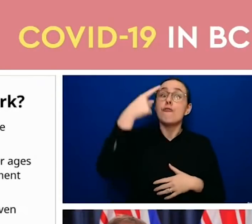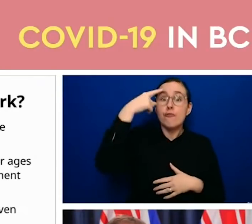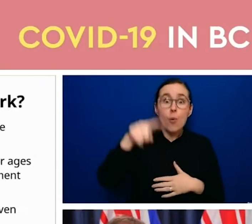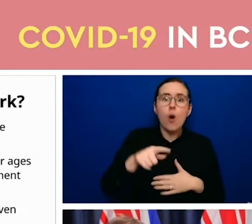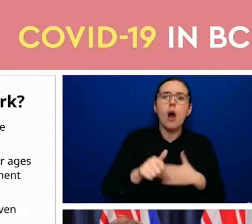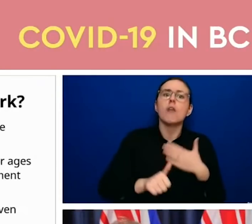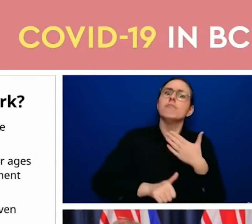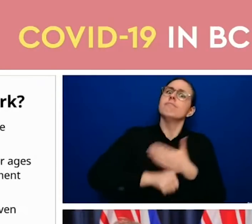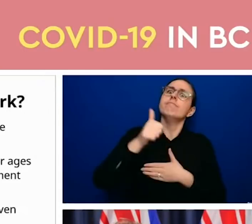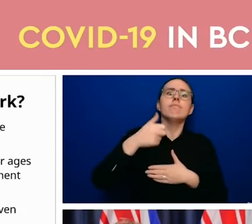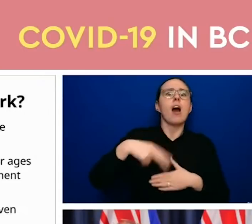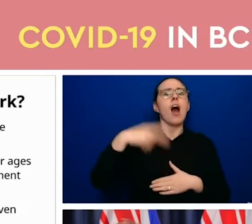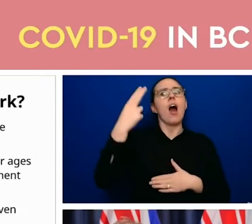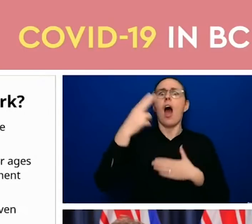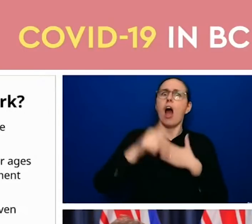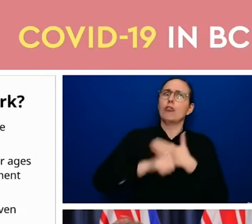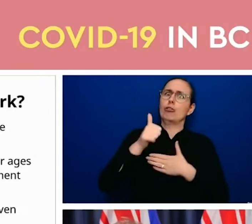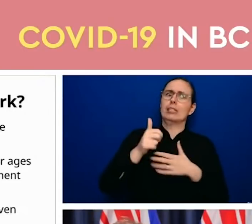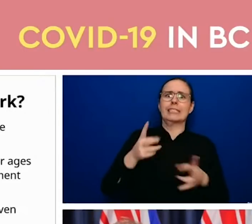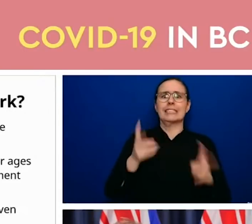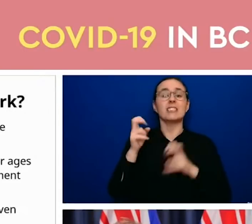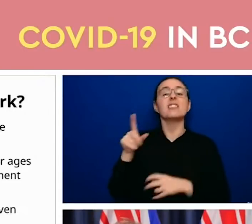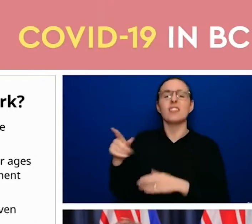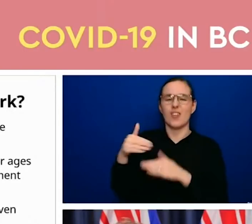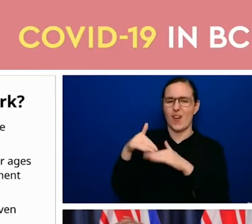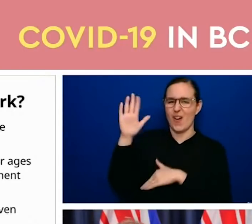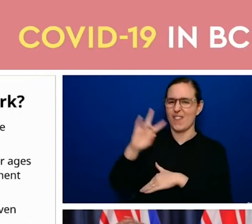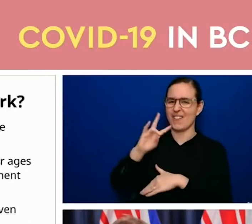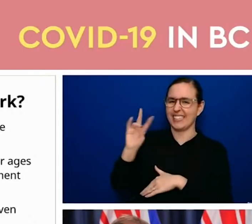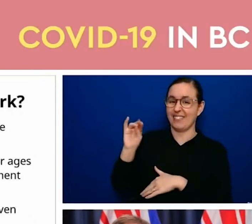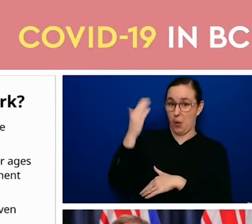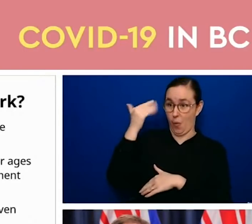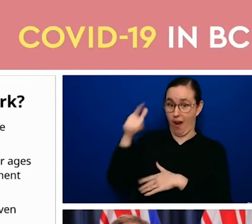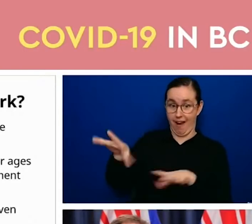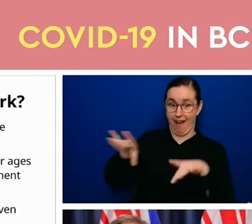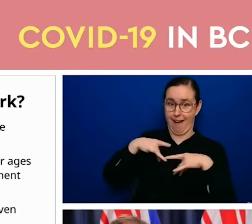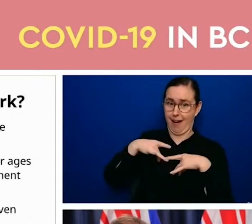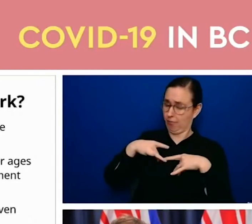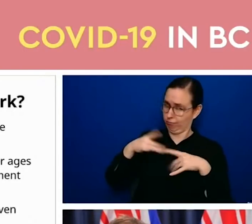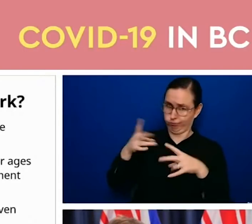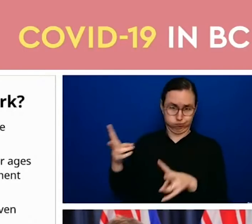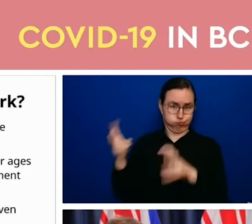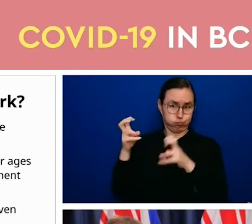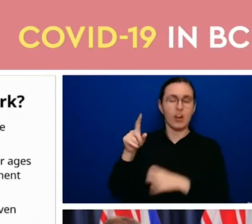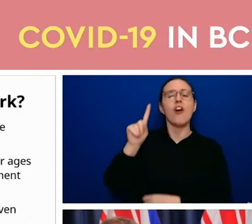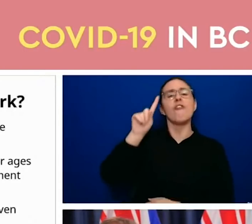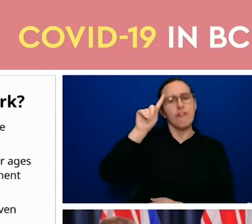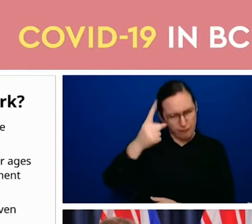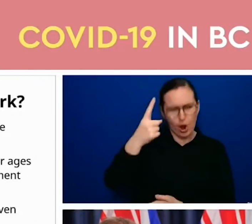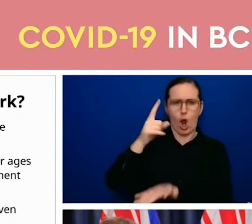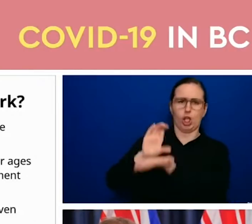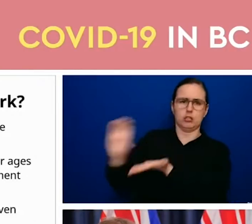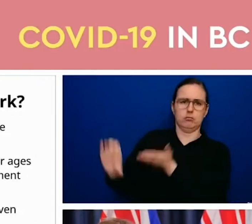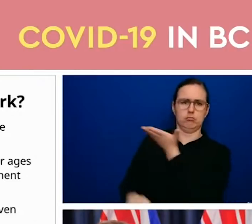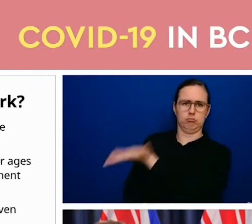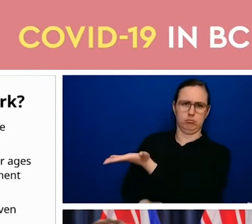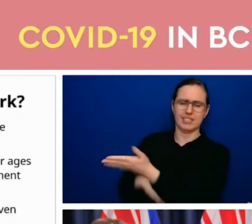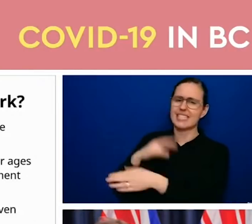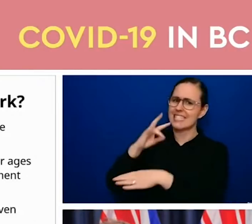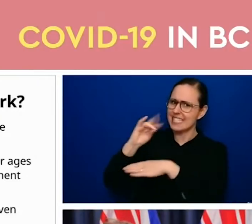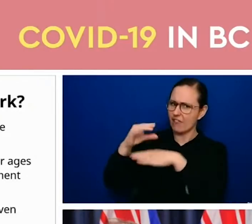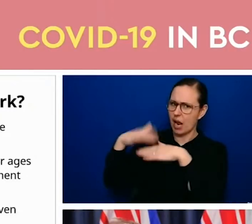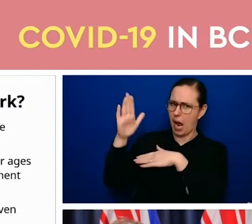that's where we're going to start. Distribution will start for those 70 and over, who are amongst the highest risk, as we know. And so in the initial